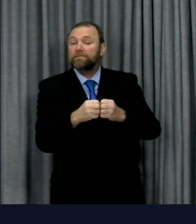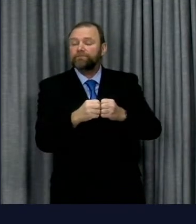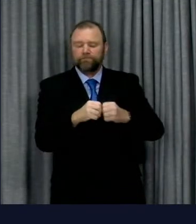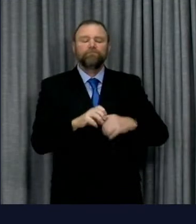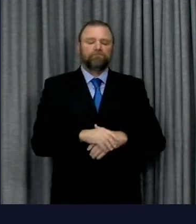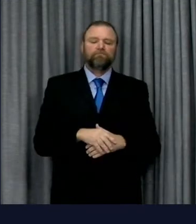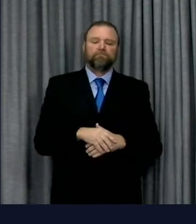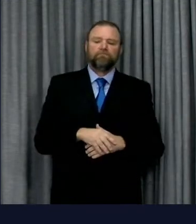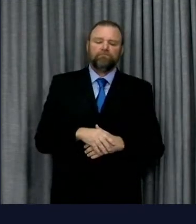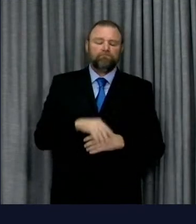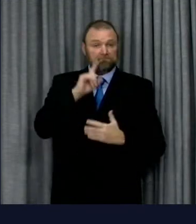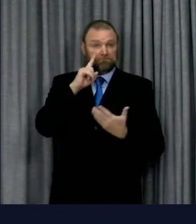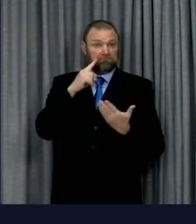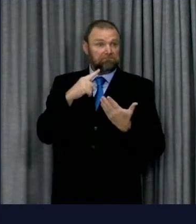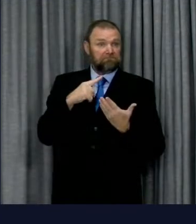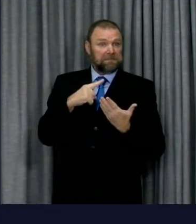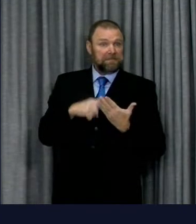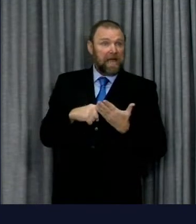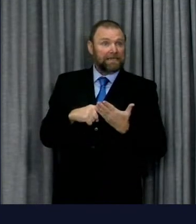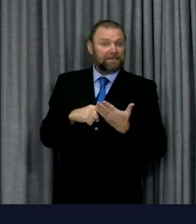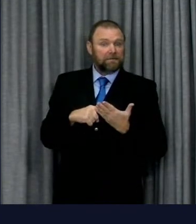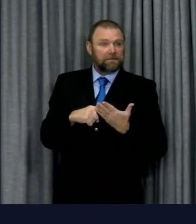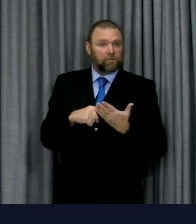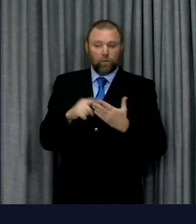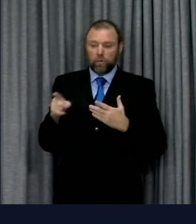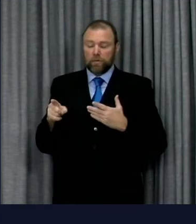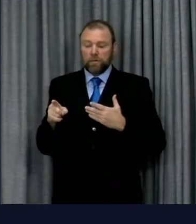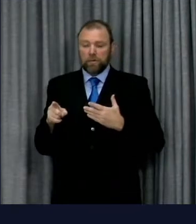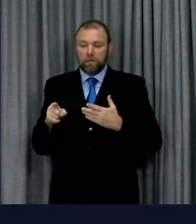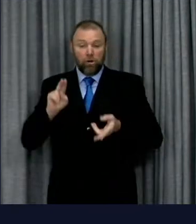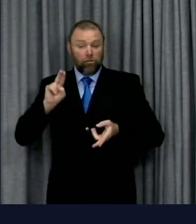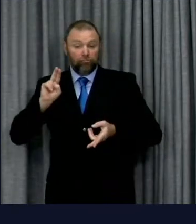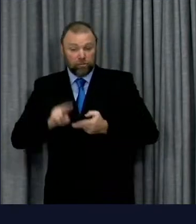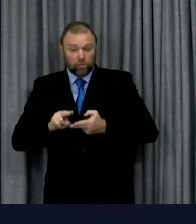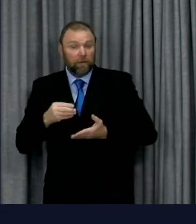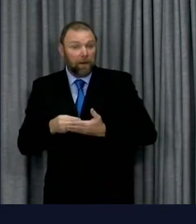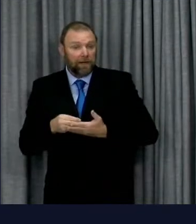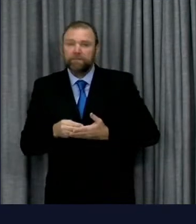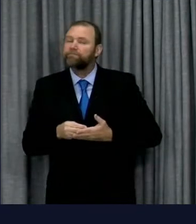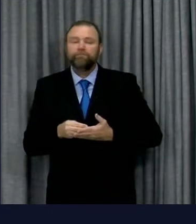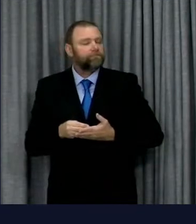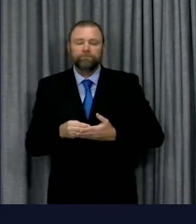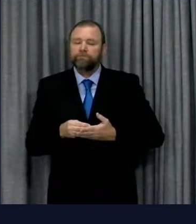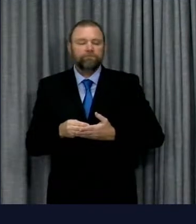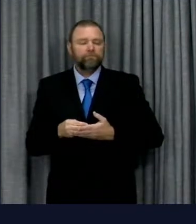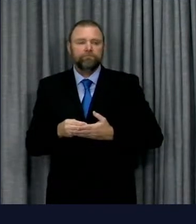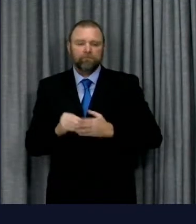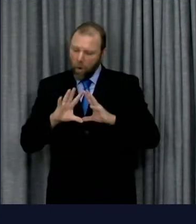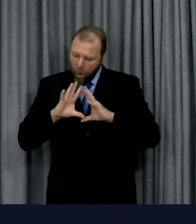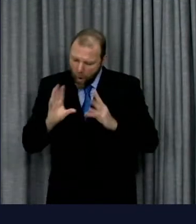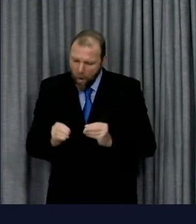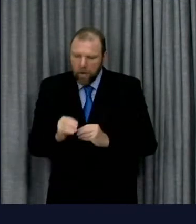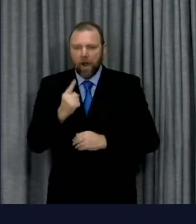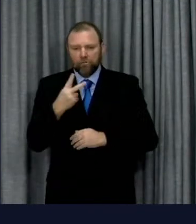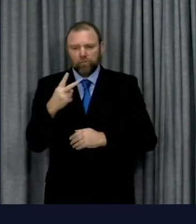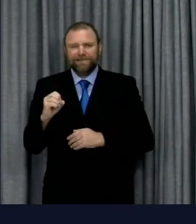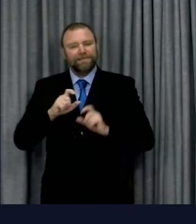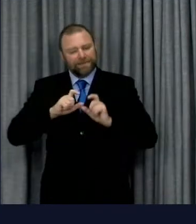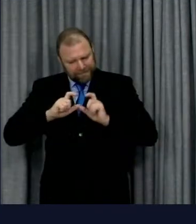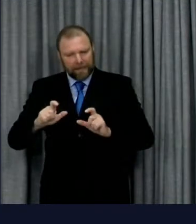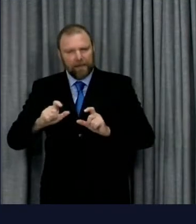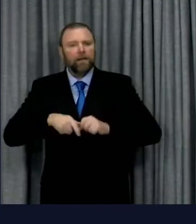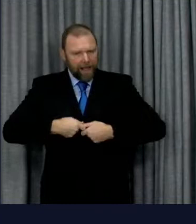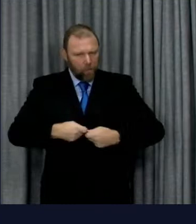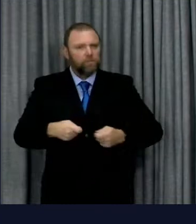have decided not to withdraw any of that money. We're going to make the whole £120 million still